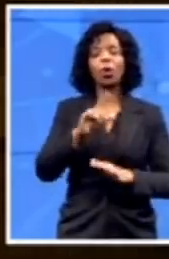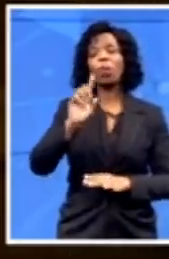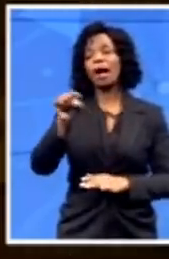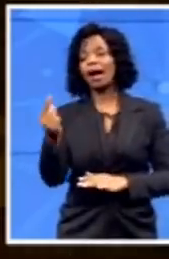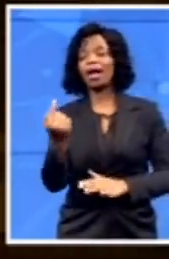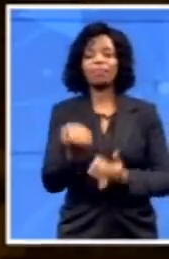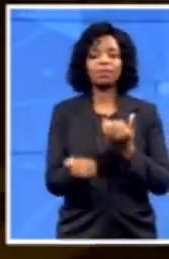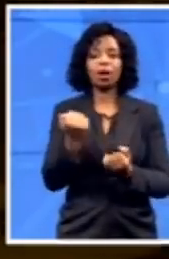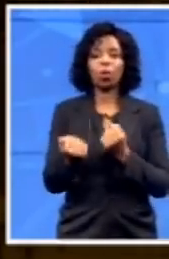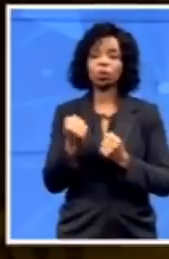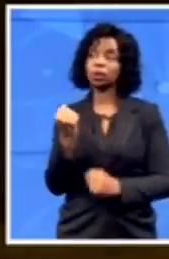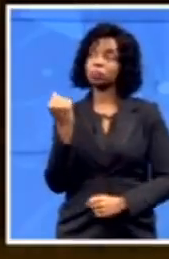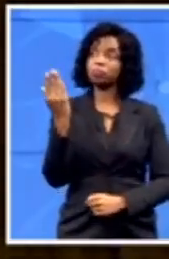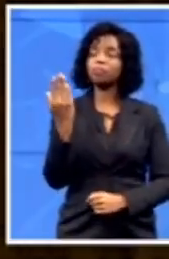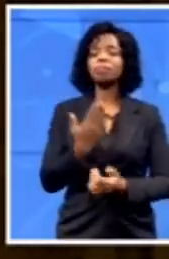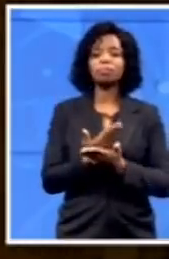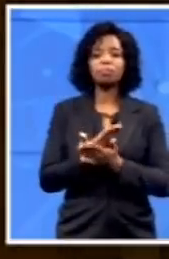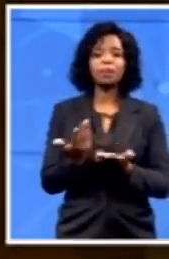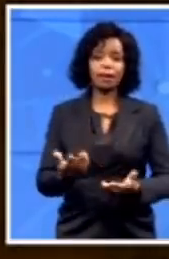the state witness,